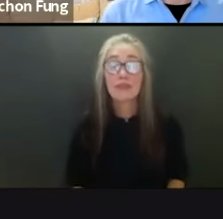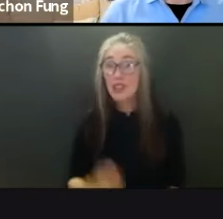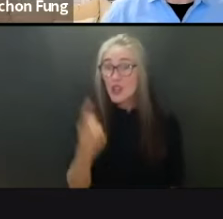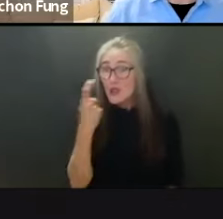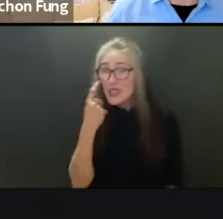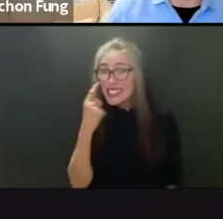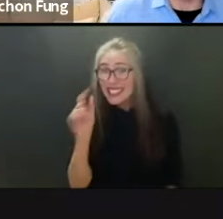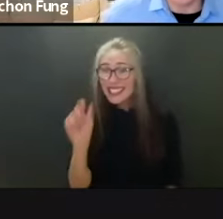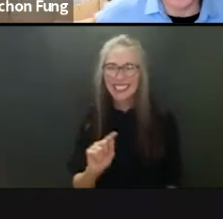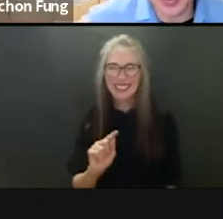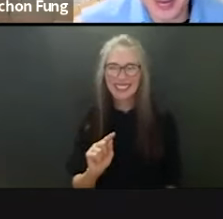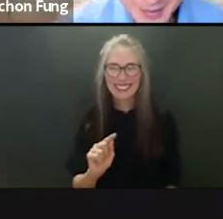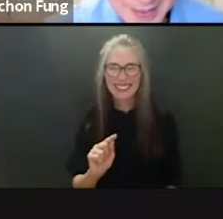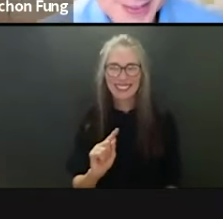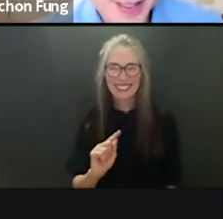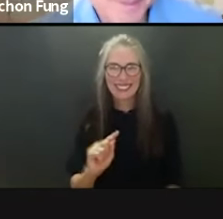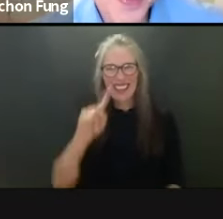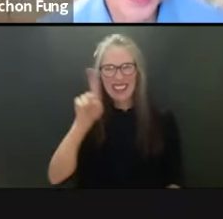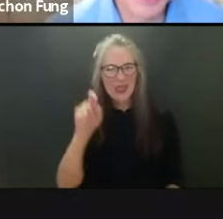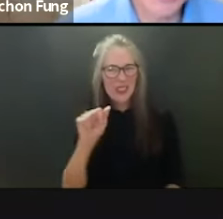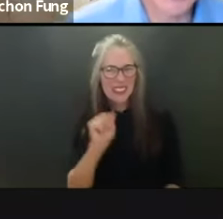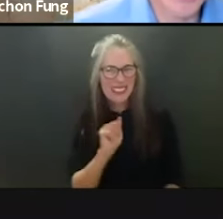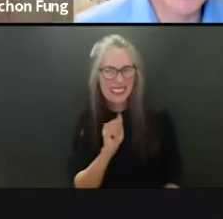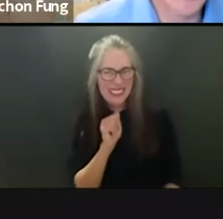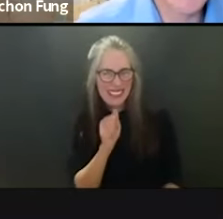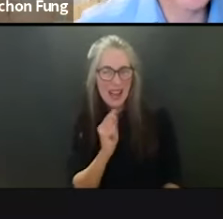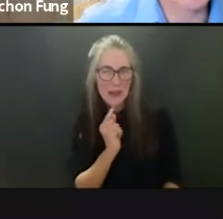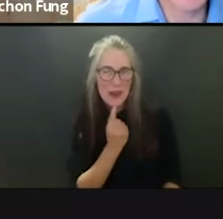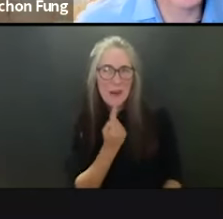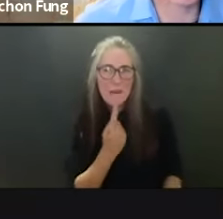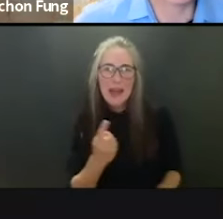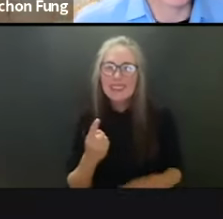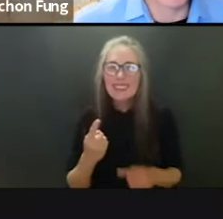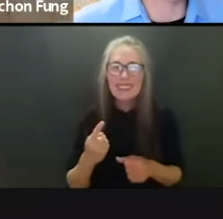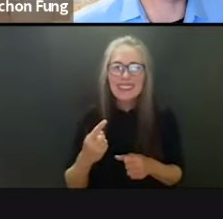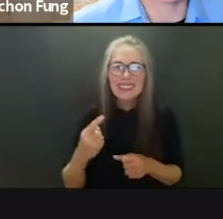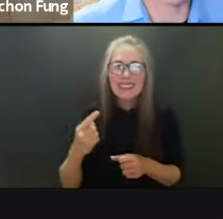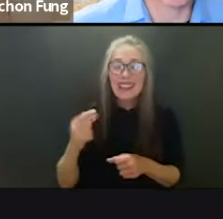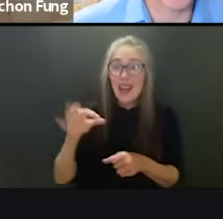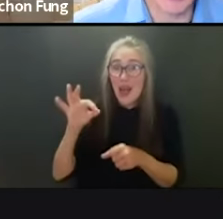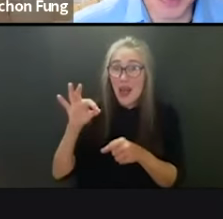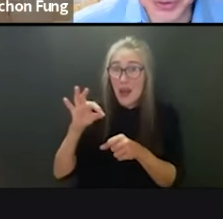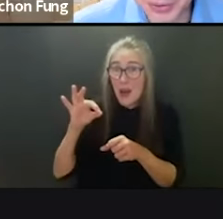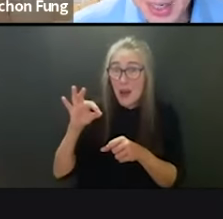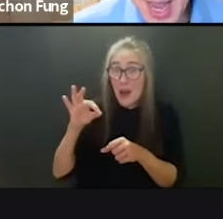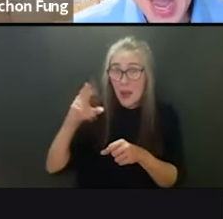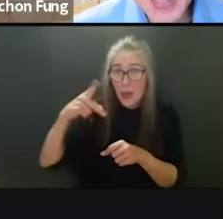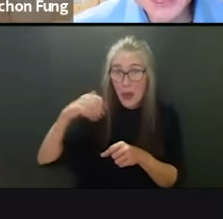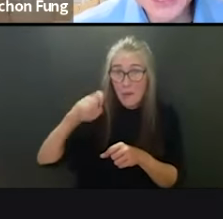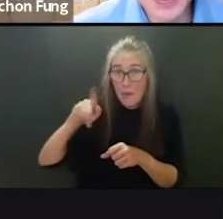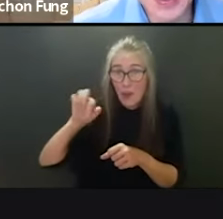Here's a more recent question that's a little bit less serious, but they asked, the pollsters at Pew